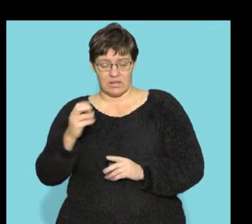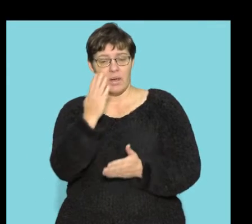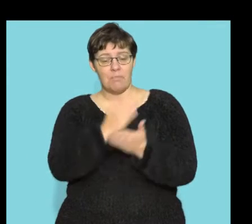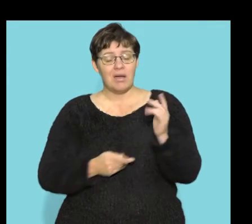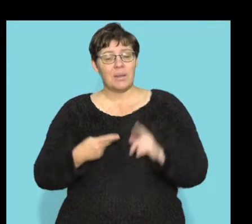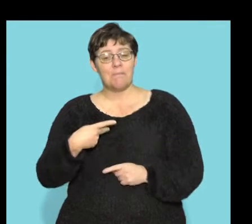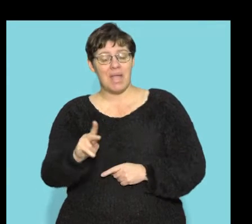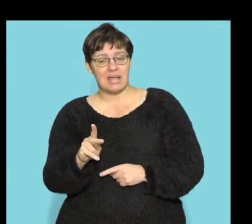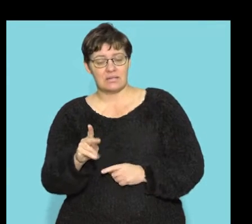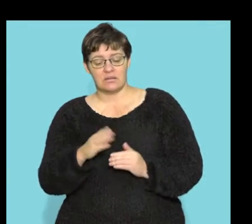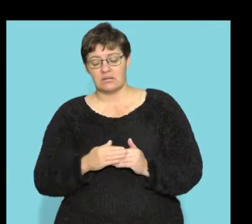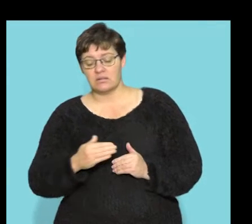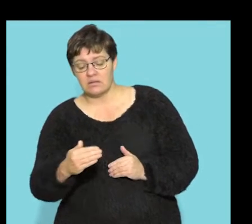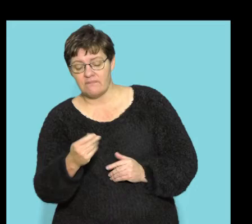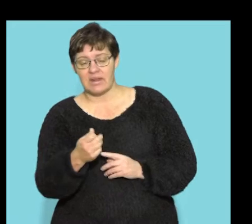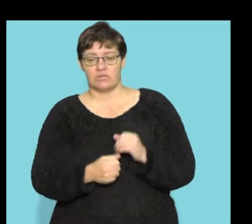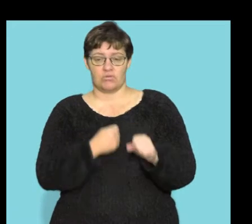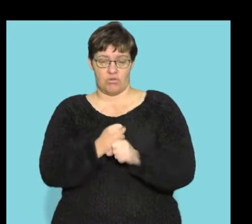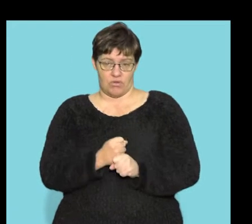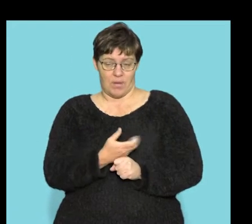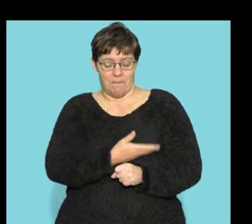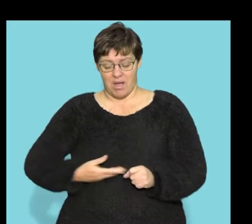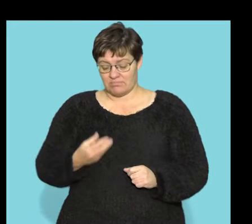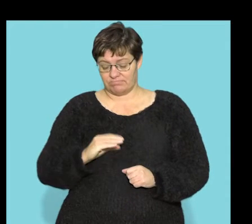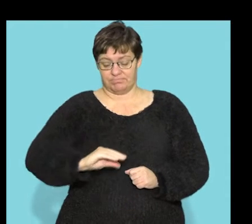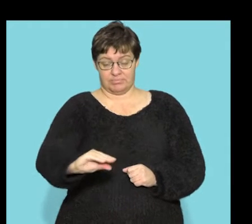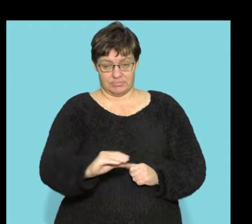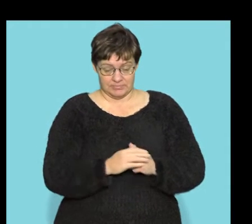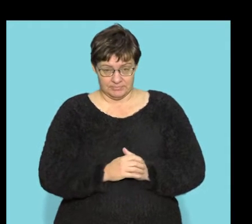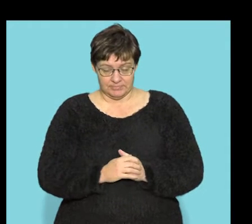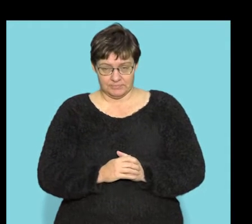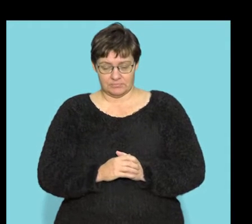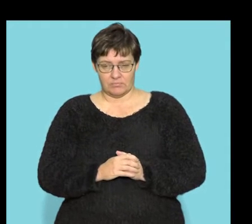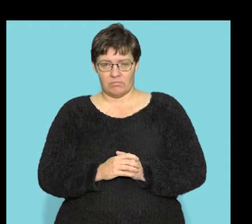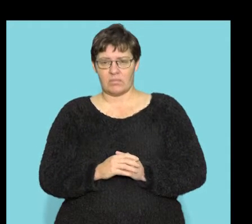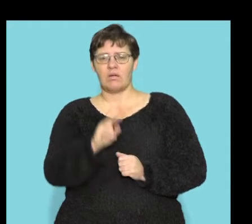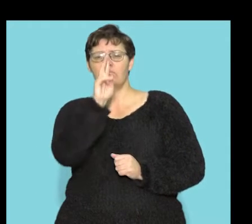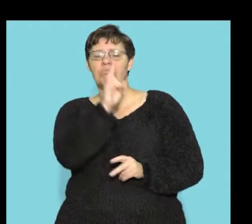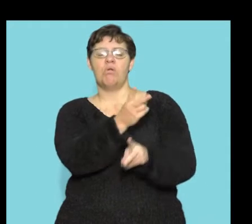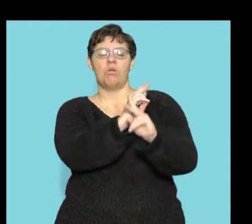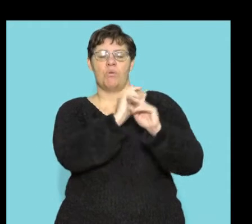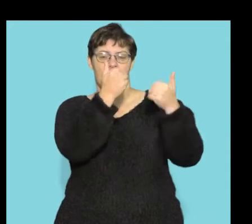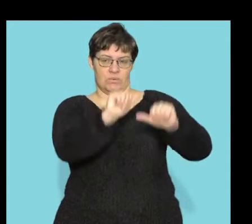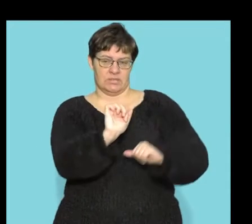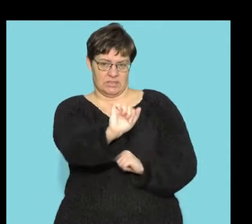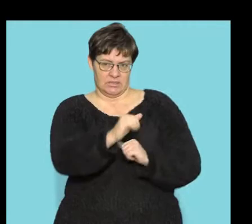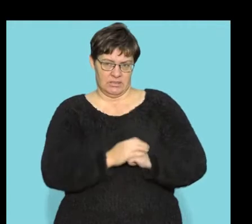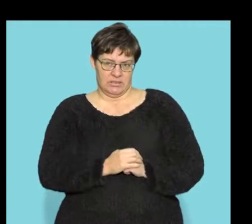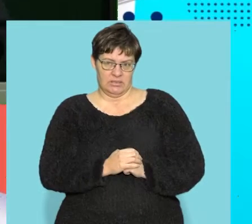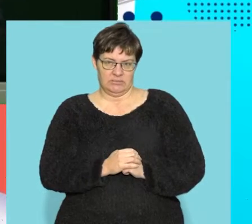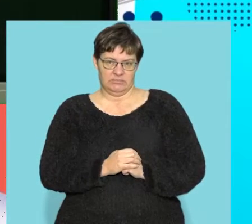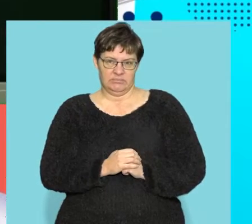repaid within the next financial year. Right, so now, what do we know? Look at our loan account. I